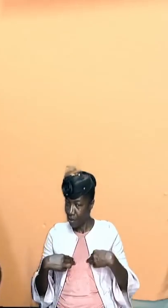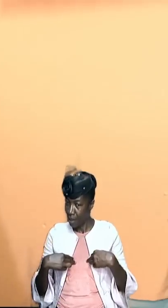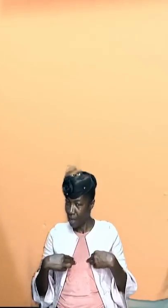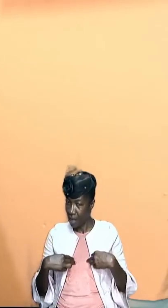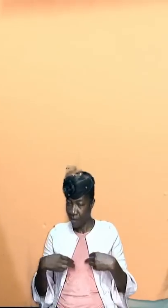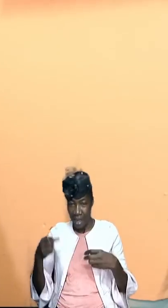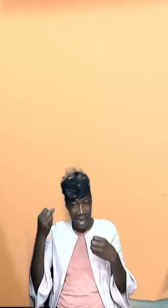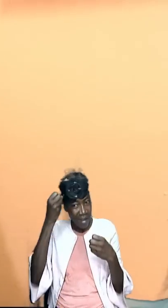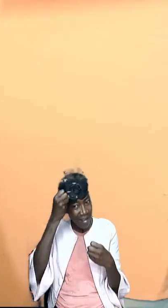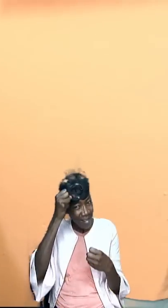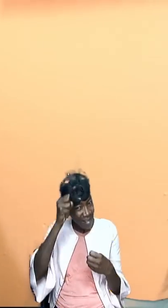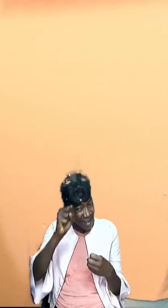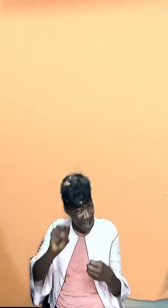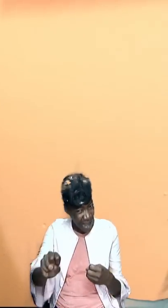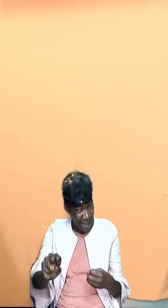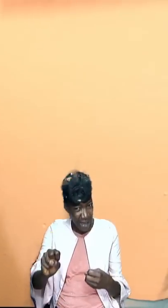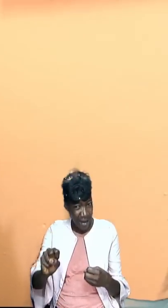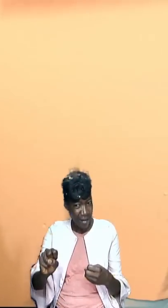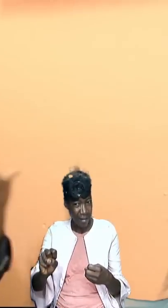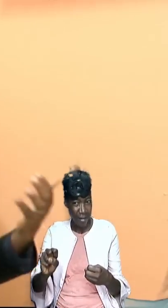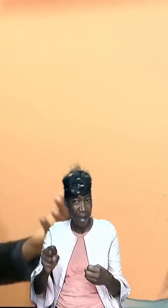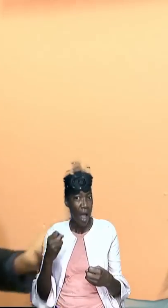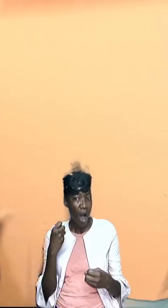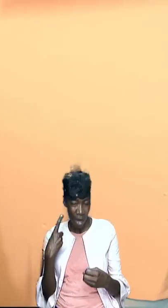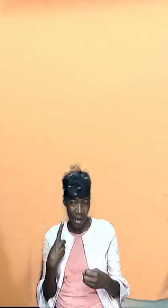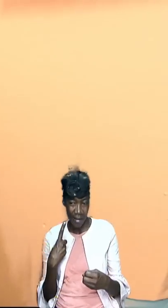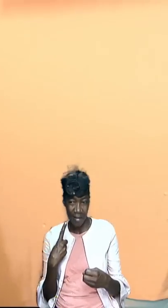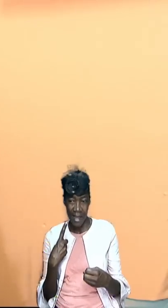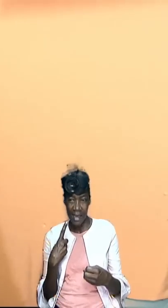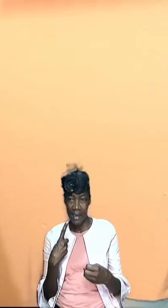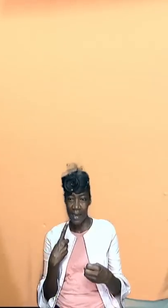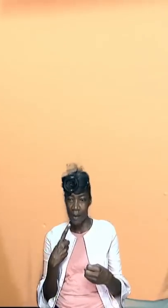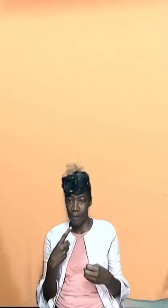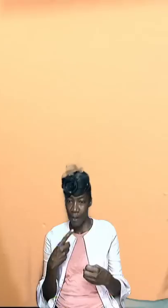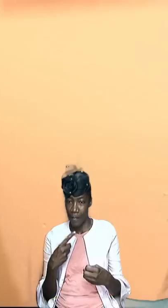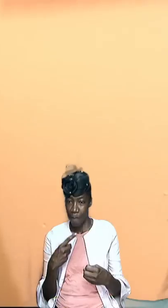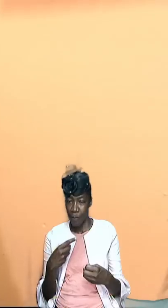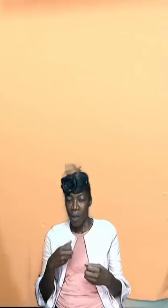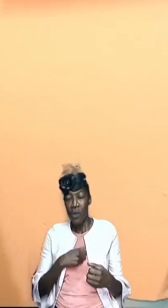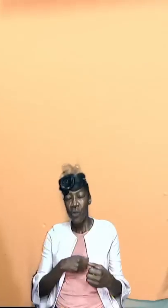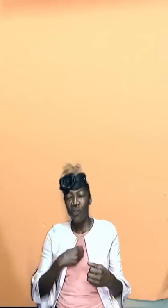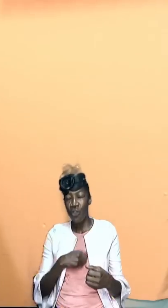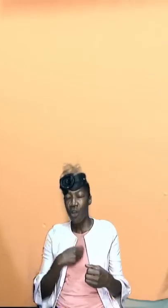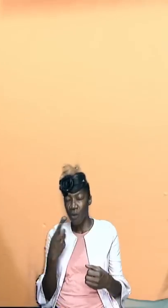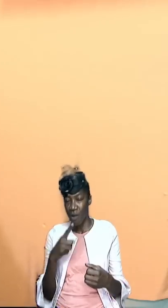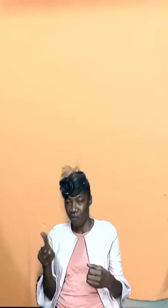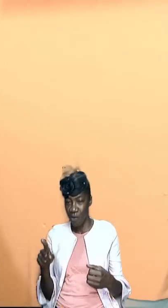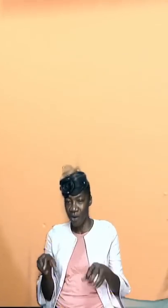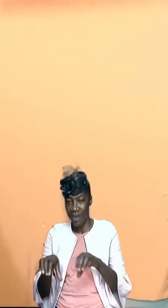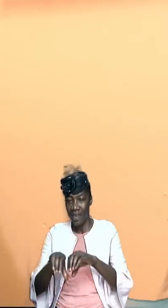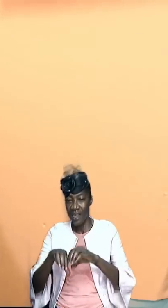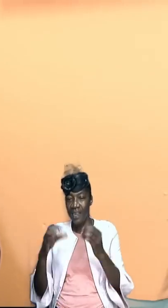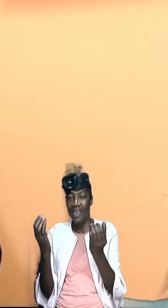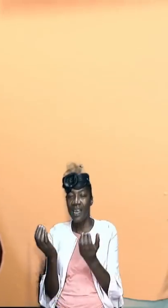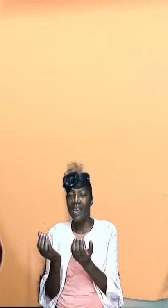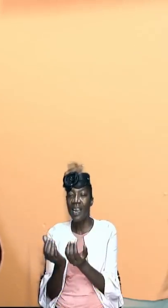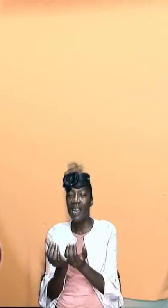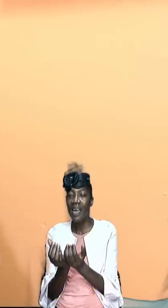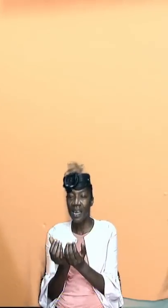background to understand these basic and fundamental points. But sorry for the classroom